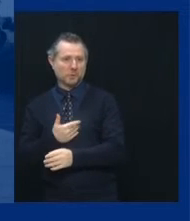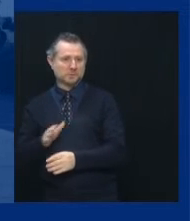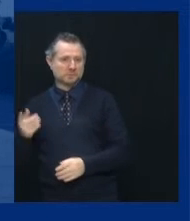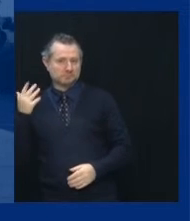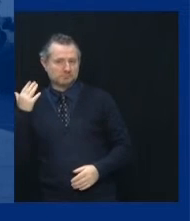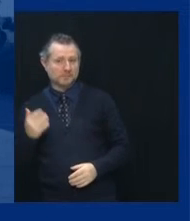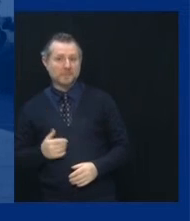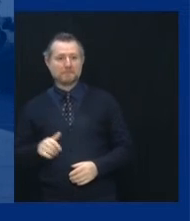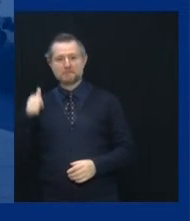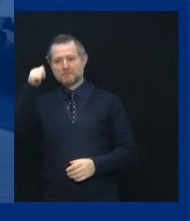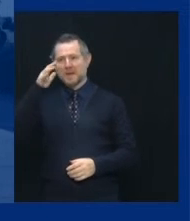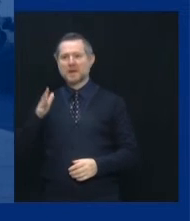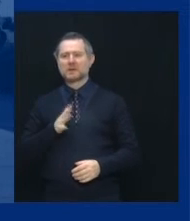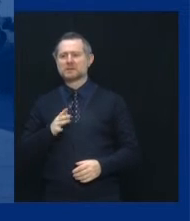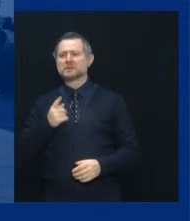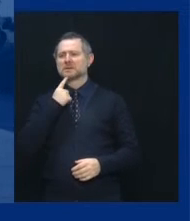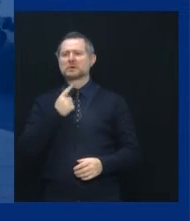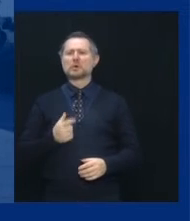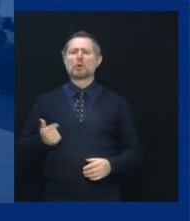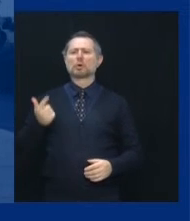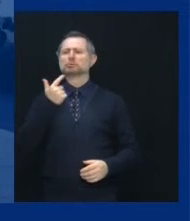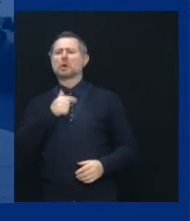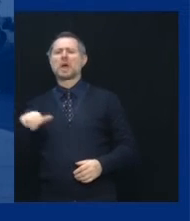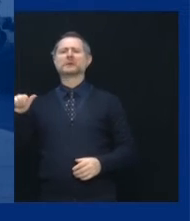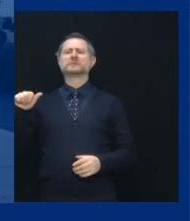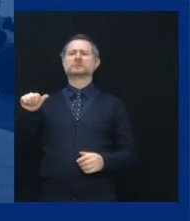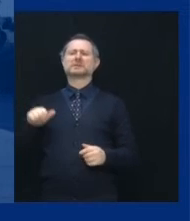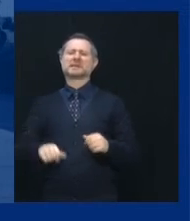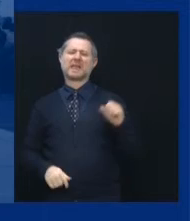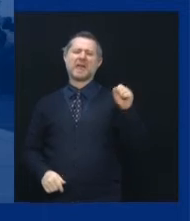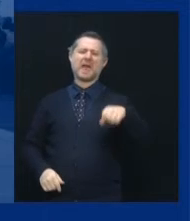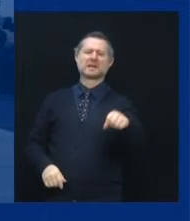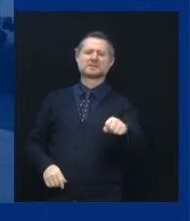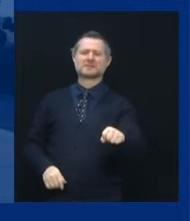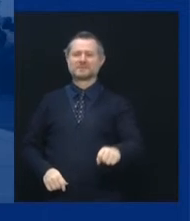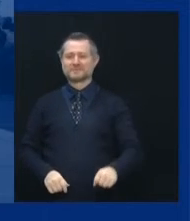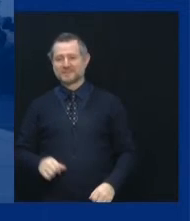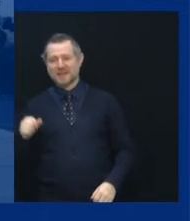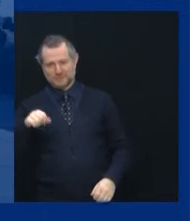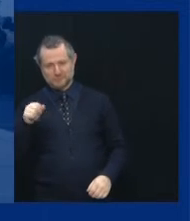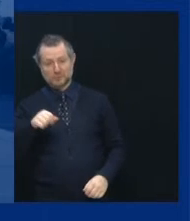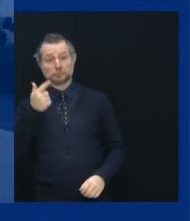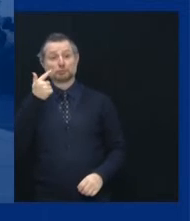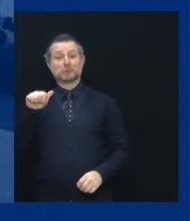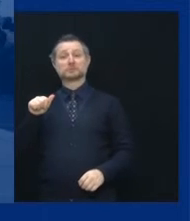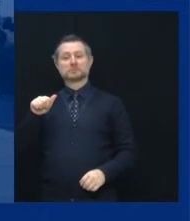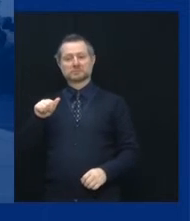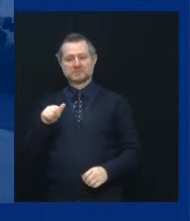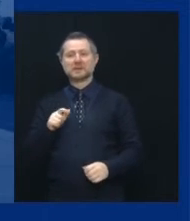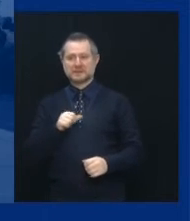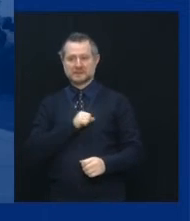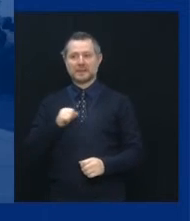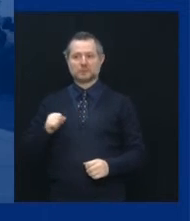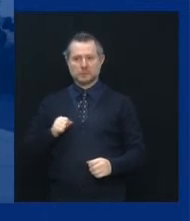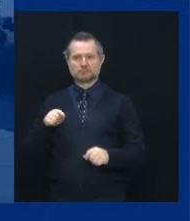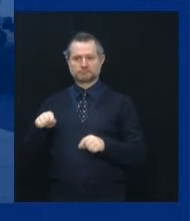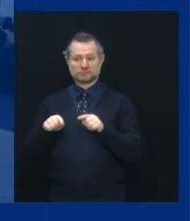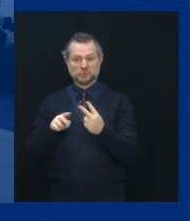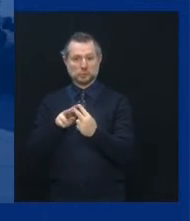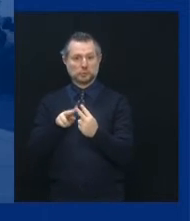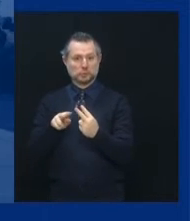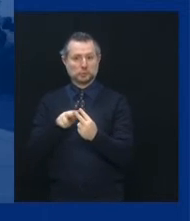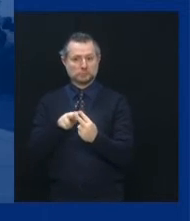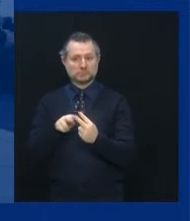But yes, they were Georgia Senate seats, but it changes the U.S.